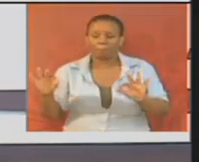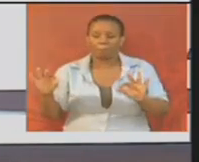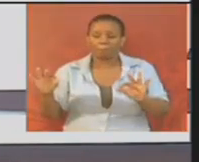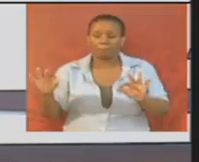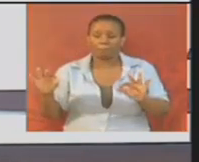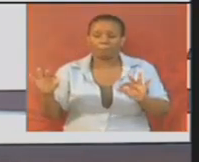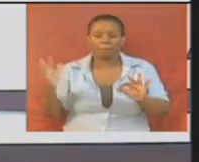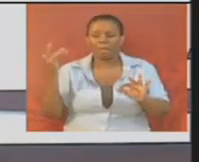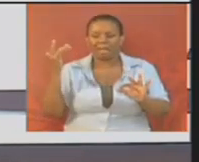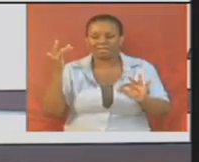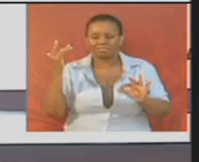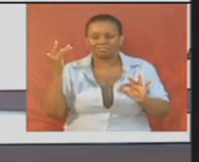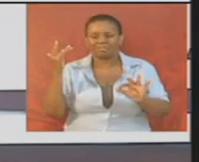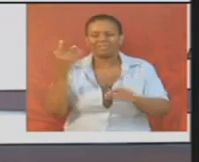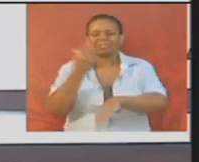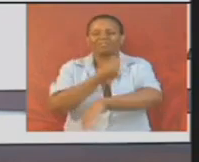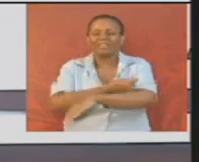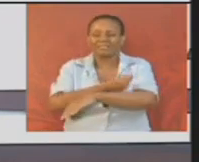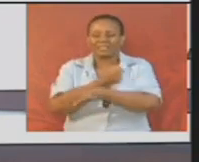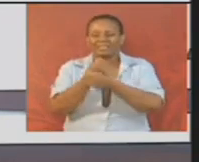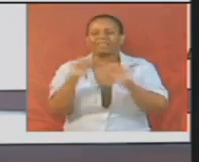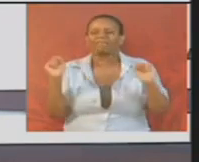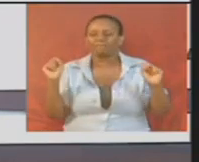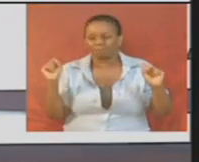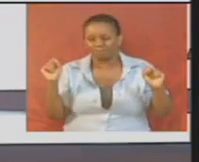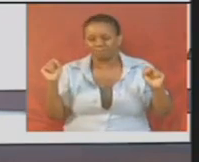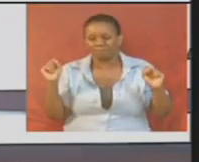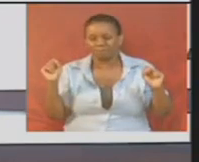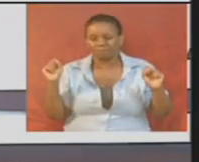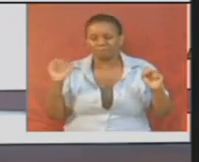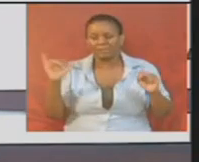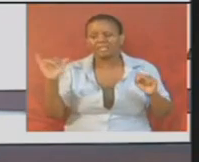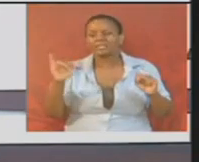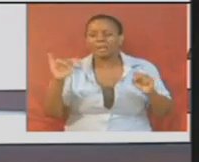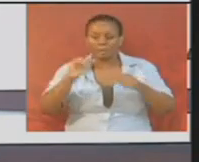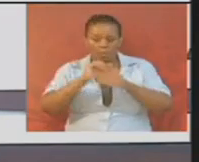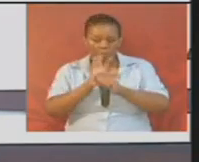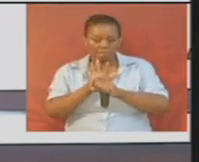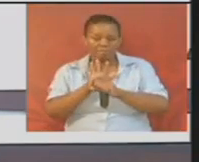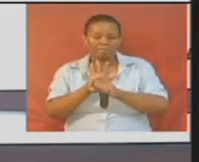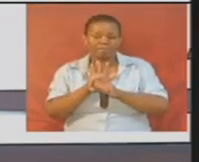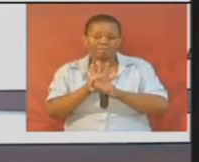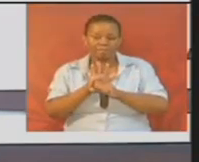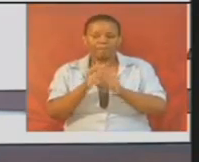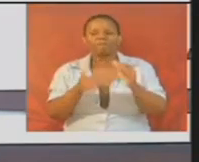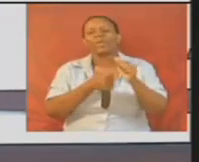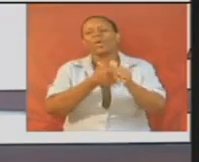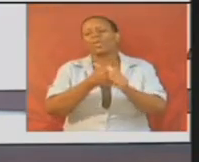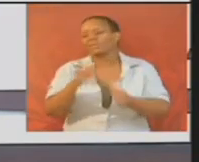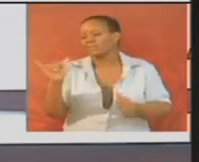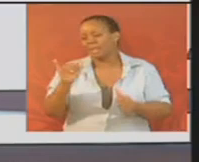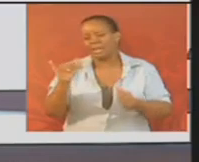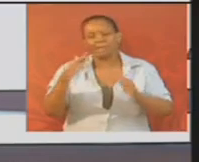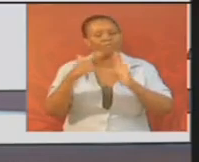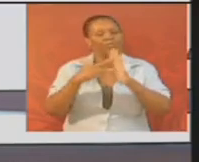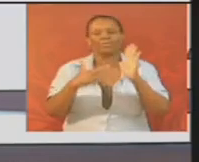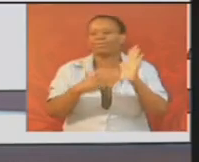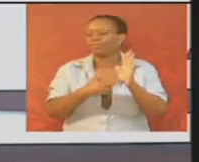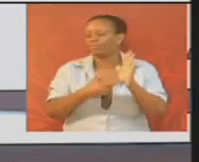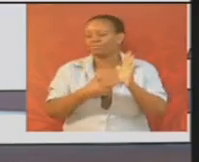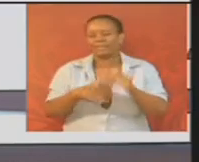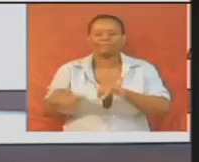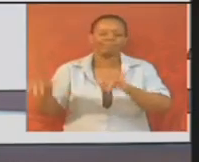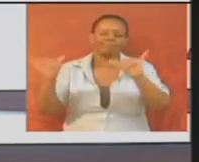COVID-19 vaccine would have gone through the same regulatory standards to ensure that safety and efficacy standards